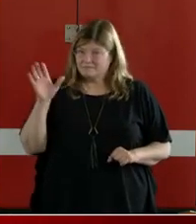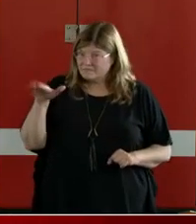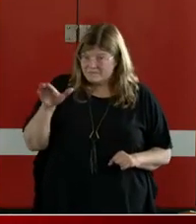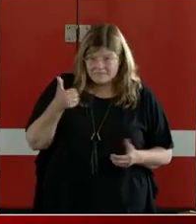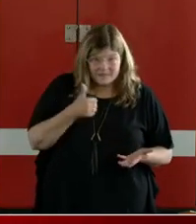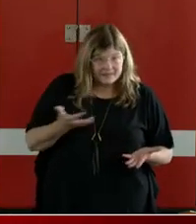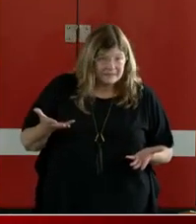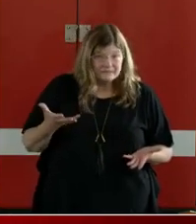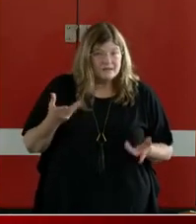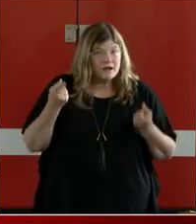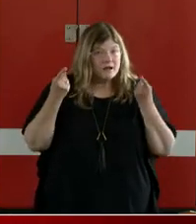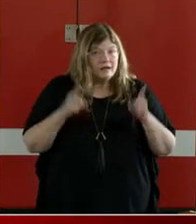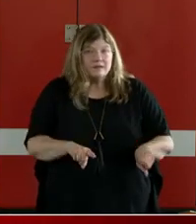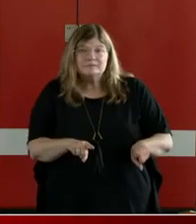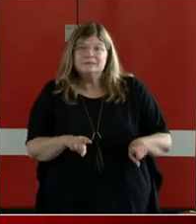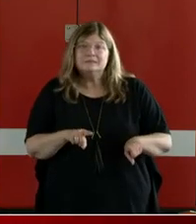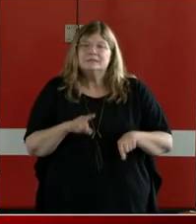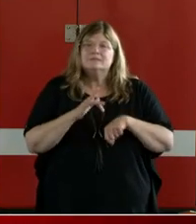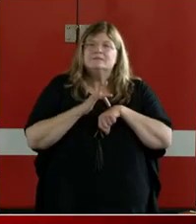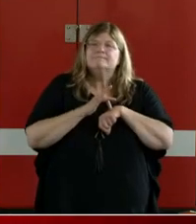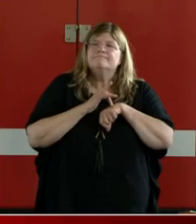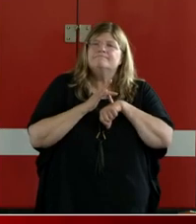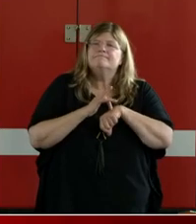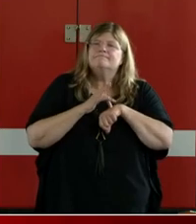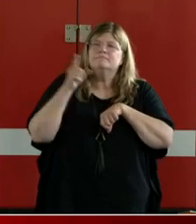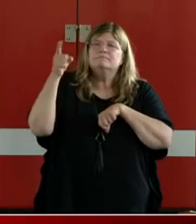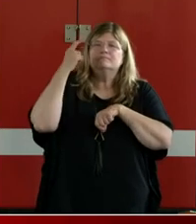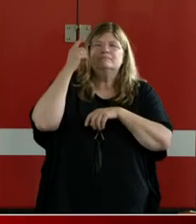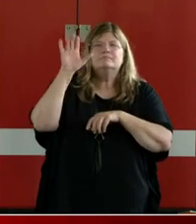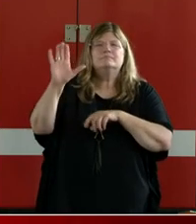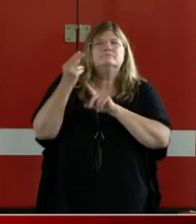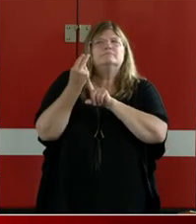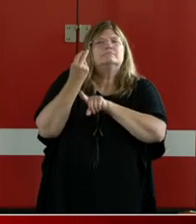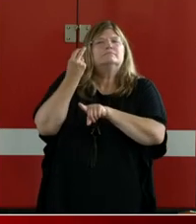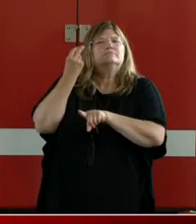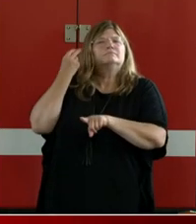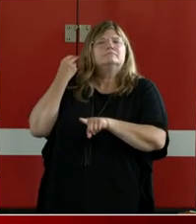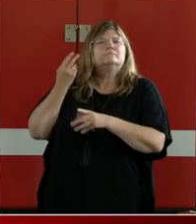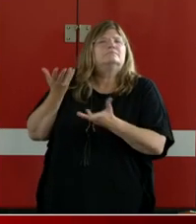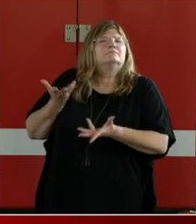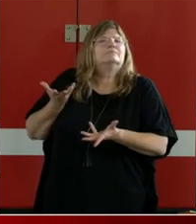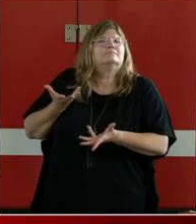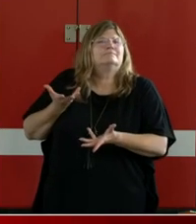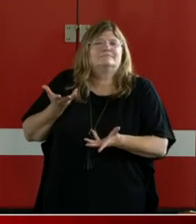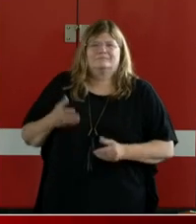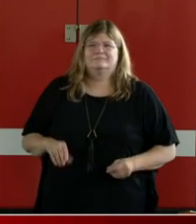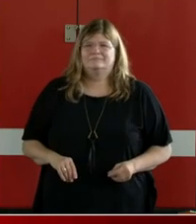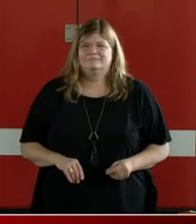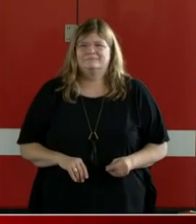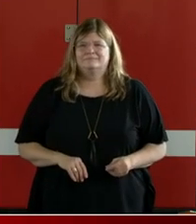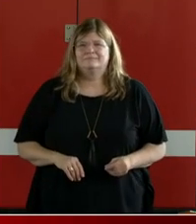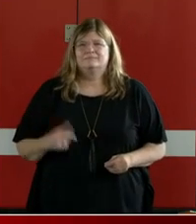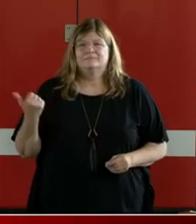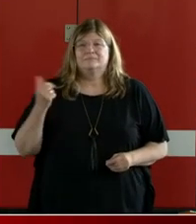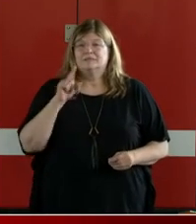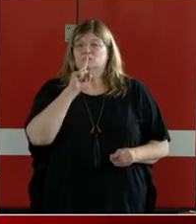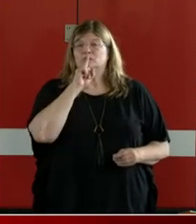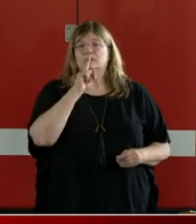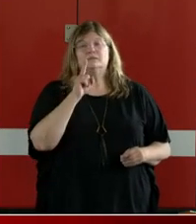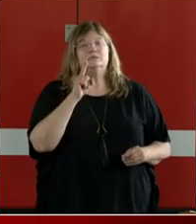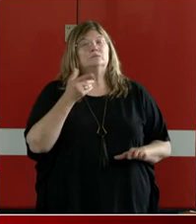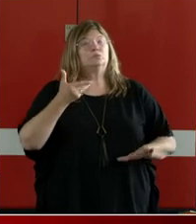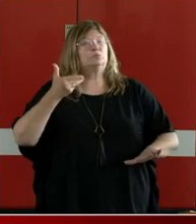sir. Maybe weighs on you the most when you reflect on your tenure here at the department, maybe the Kennedy Street fire or? So really, it goes back further than that.